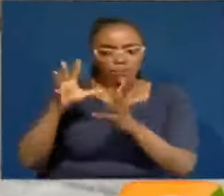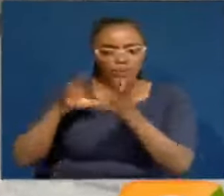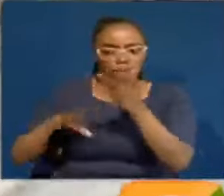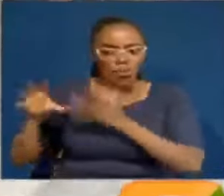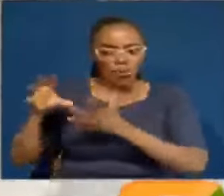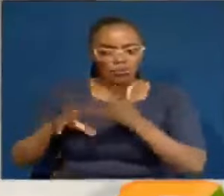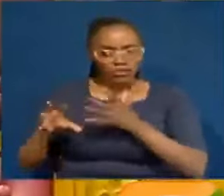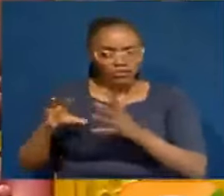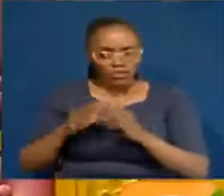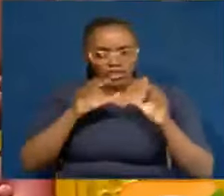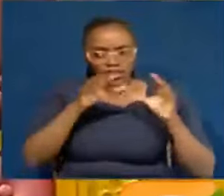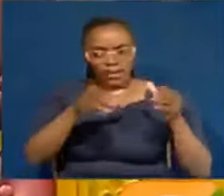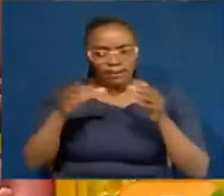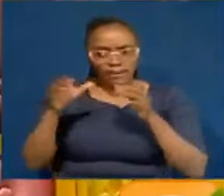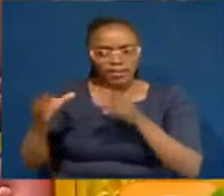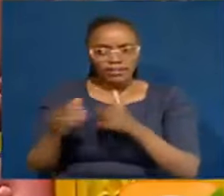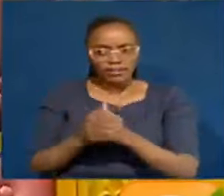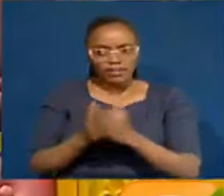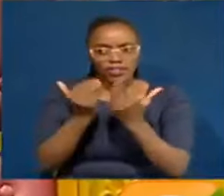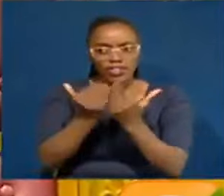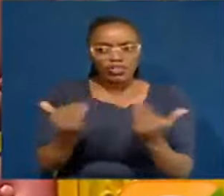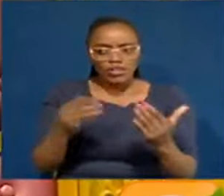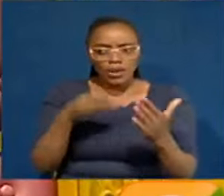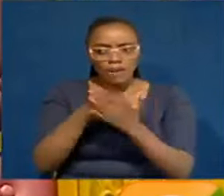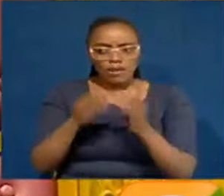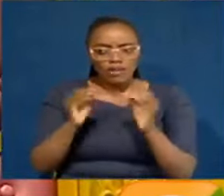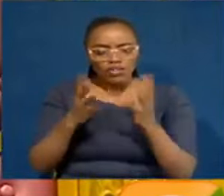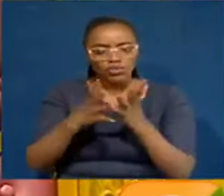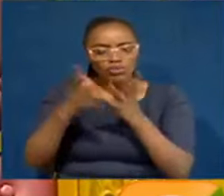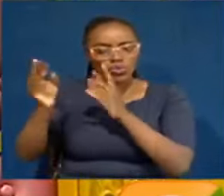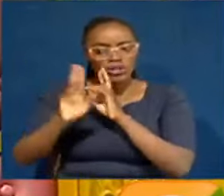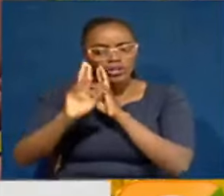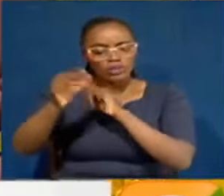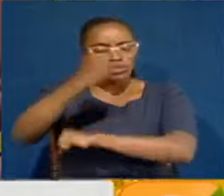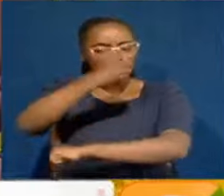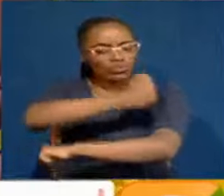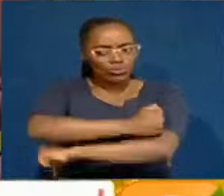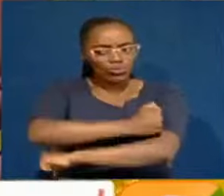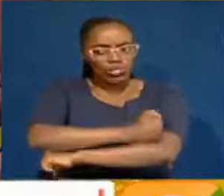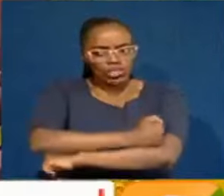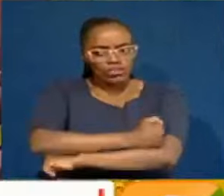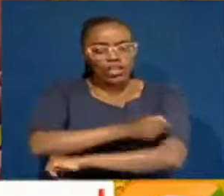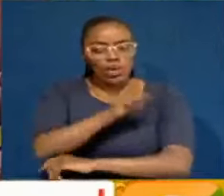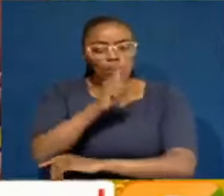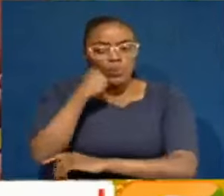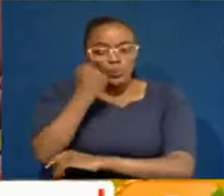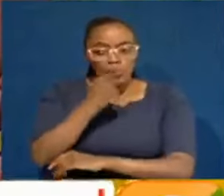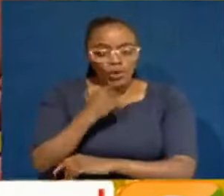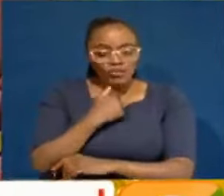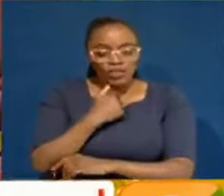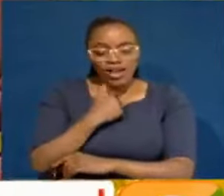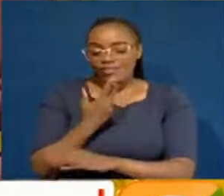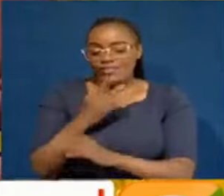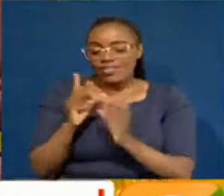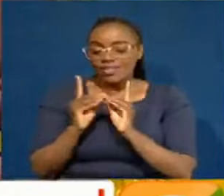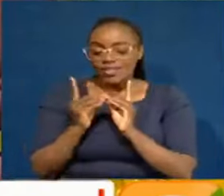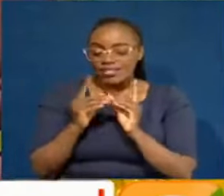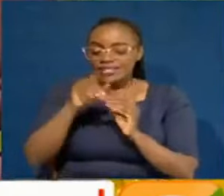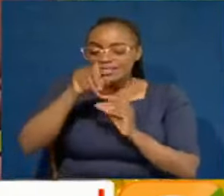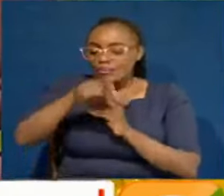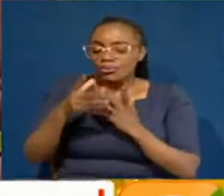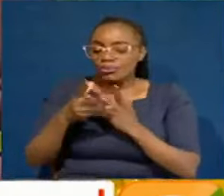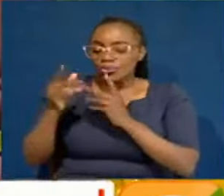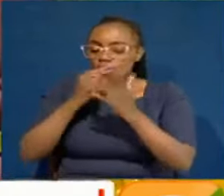in the banding. Even children who don't have money should go and report. Those with distorted data should go and correct at